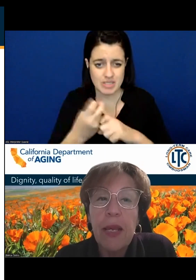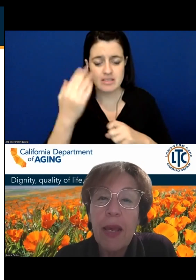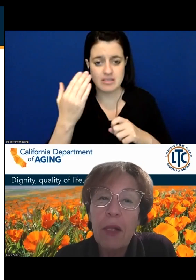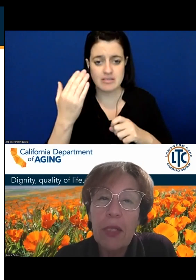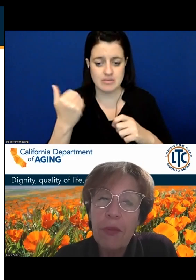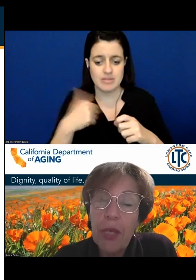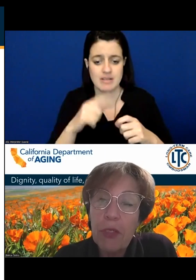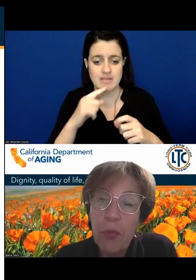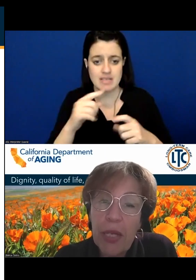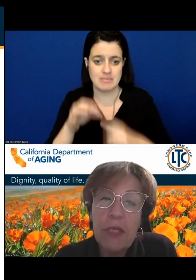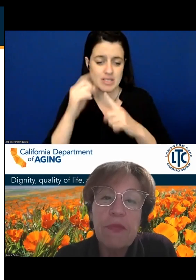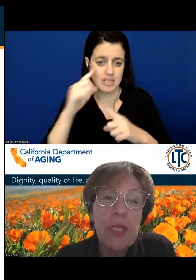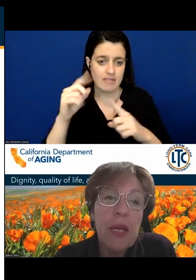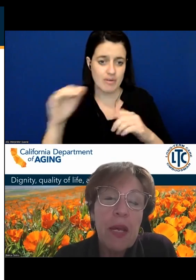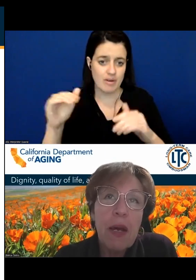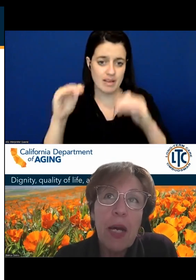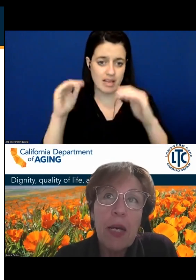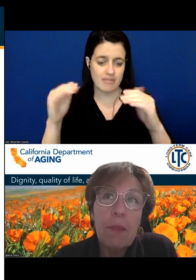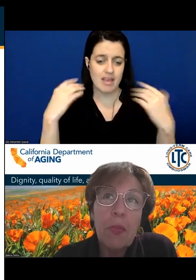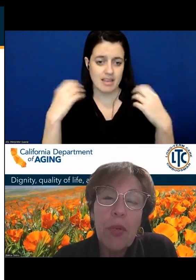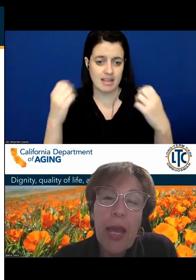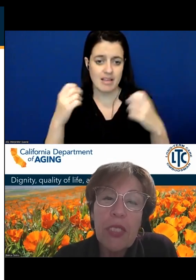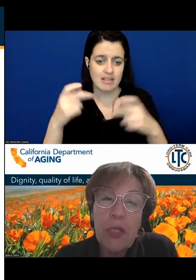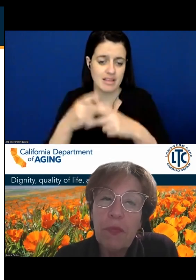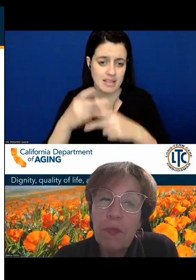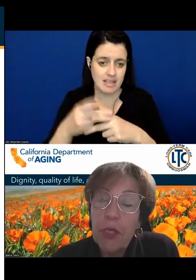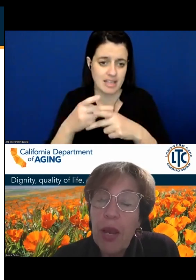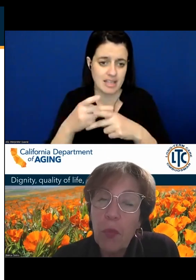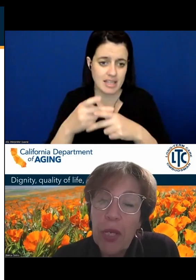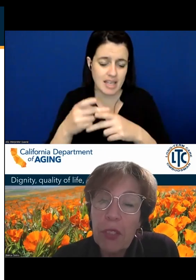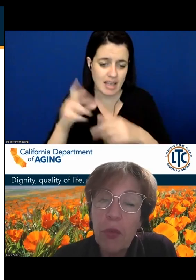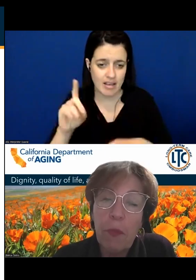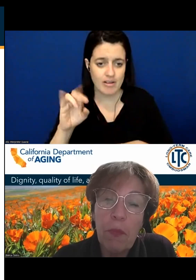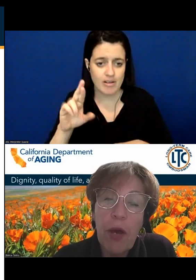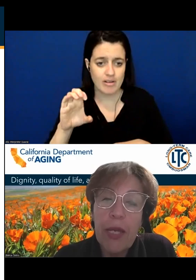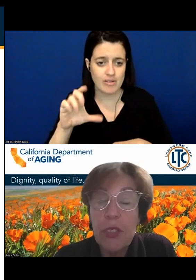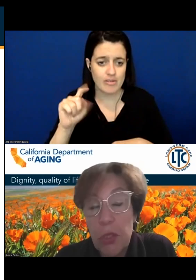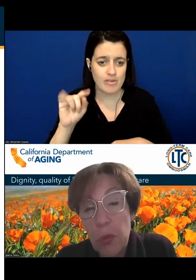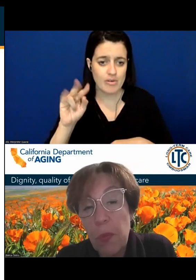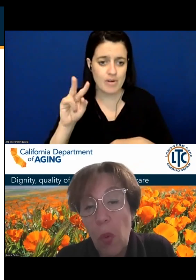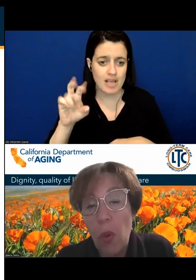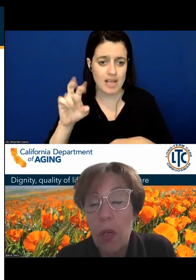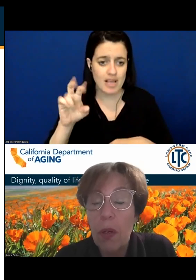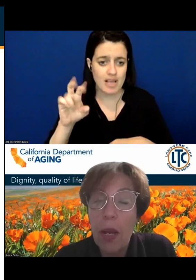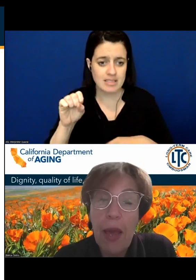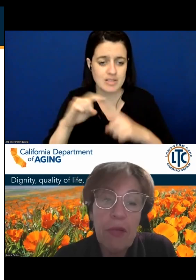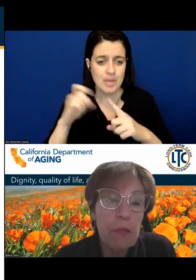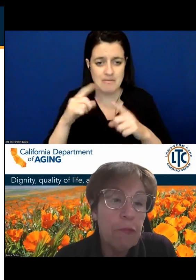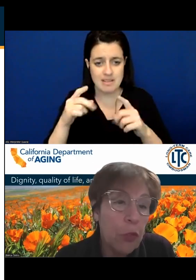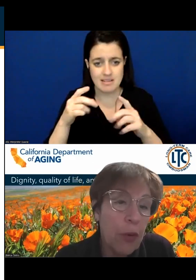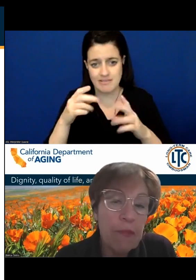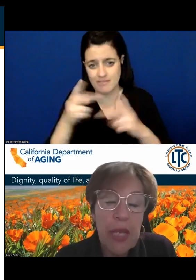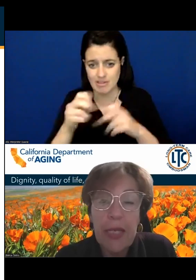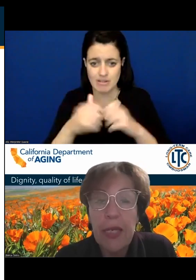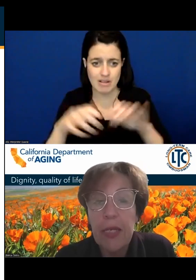advanced healthcare directives. We had to figure out a way to do it via Zoom or having